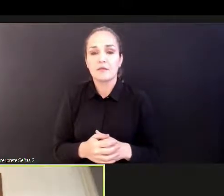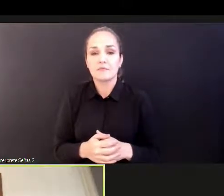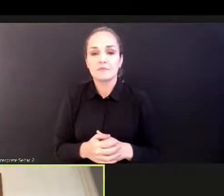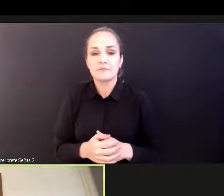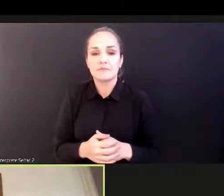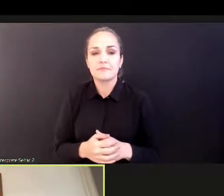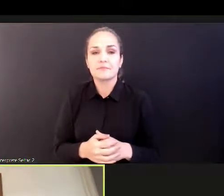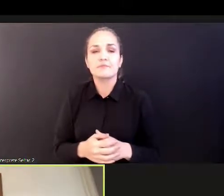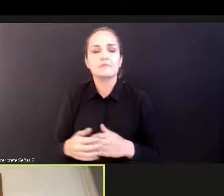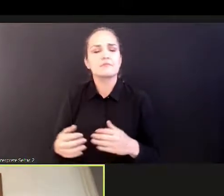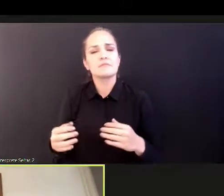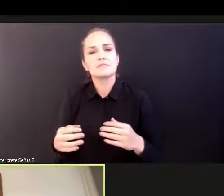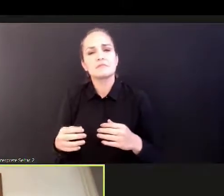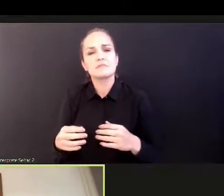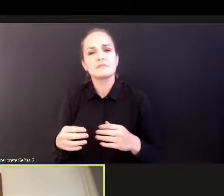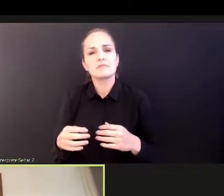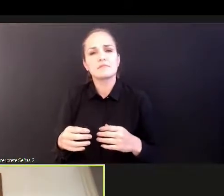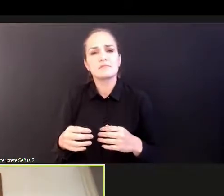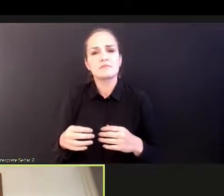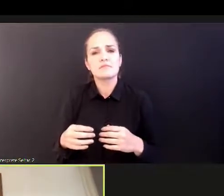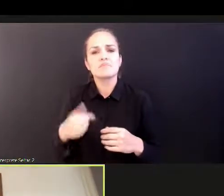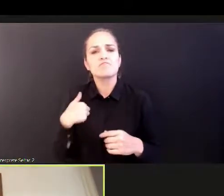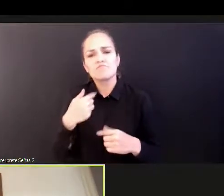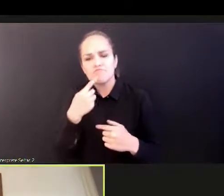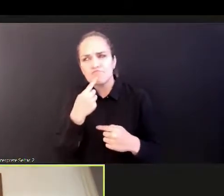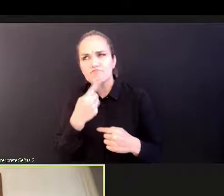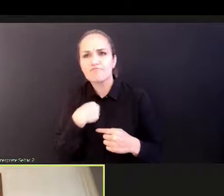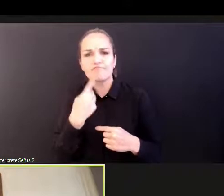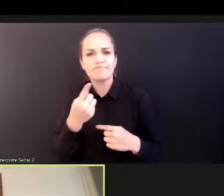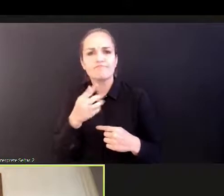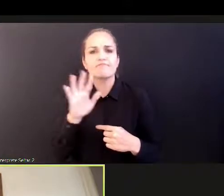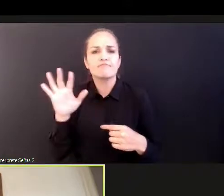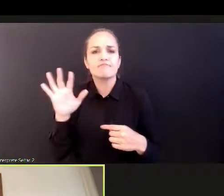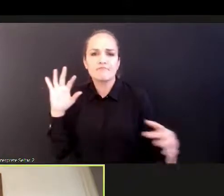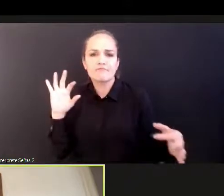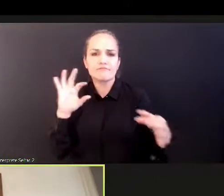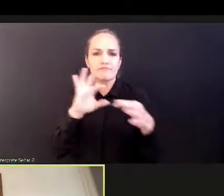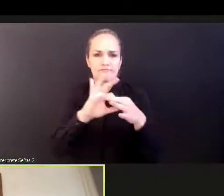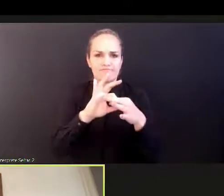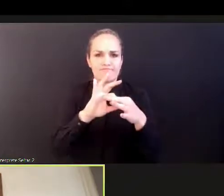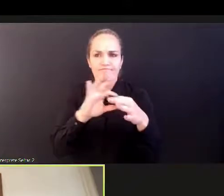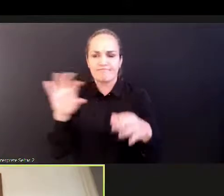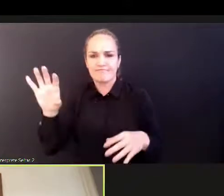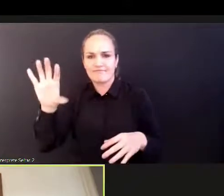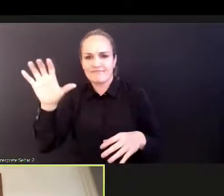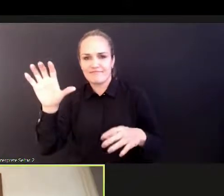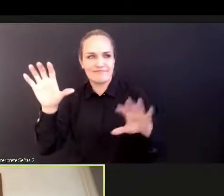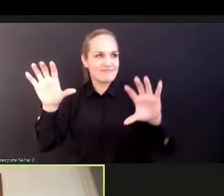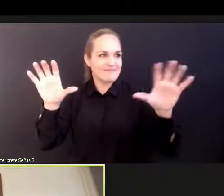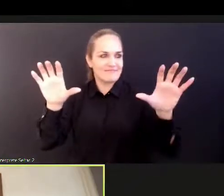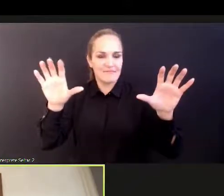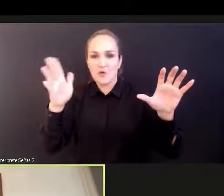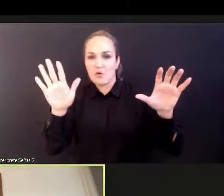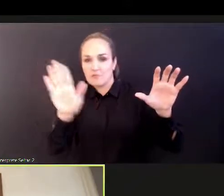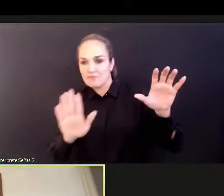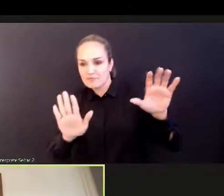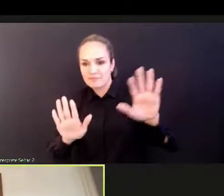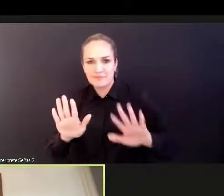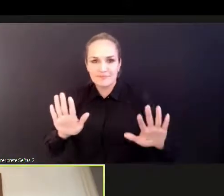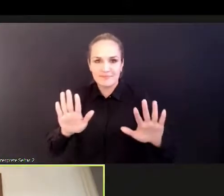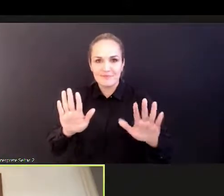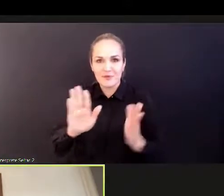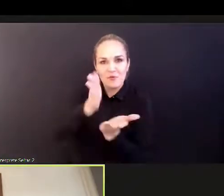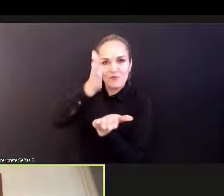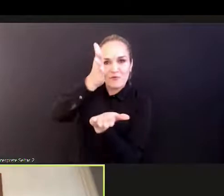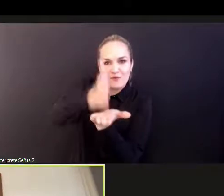And we said mode 1, which is cross-border services, is how ITES is traded. And that's closely linked to mode 3, which is